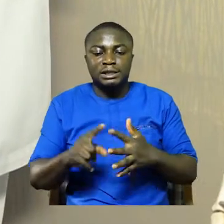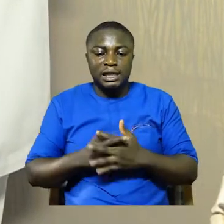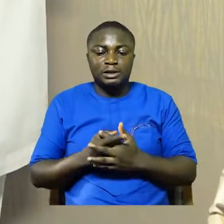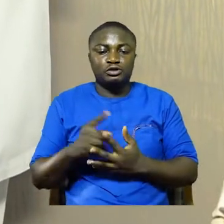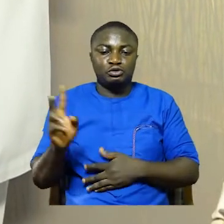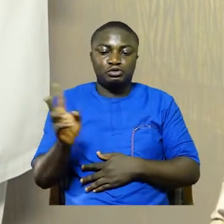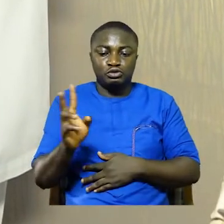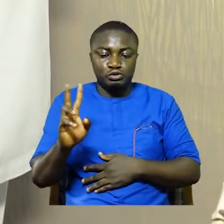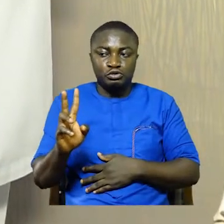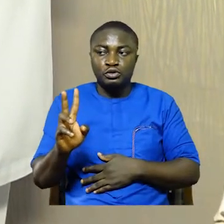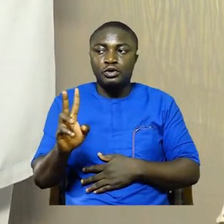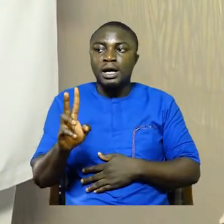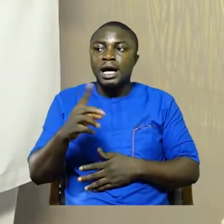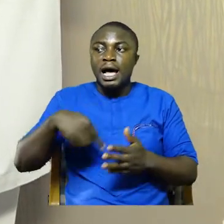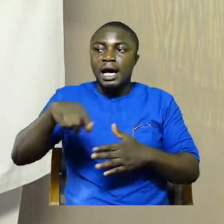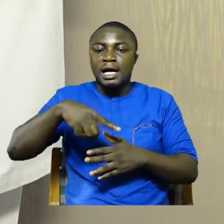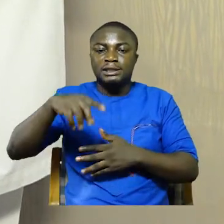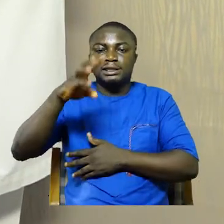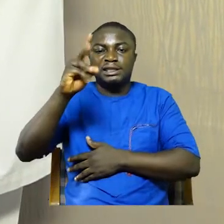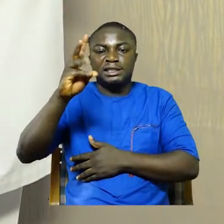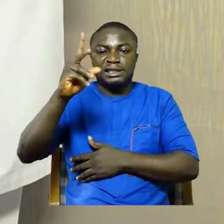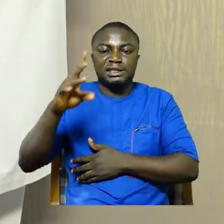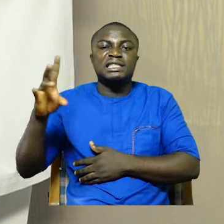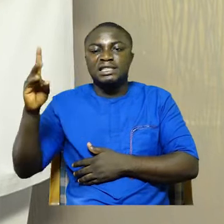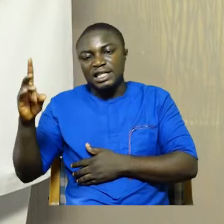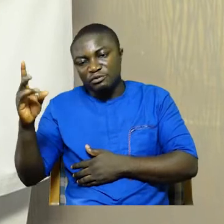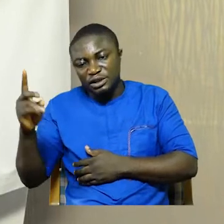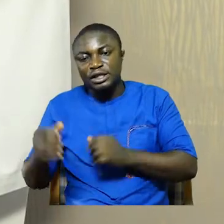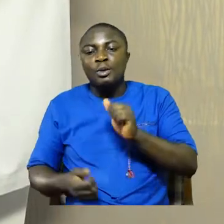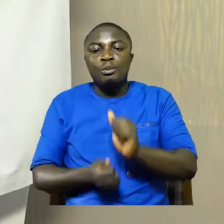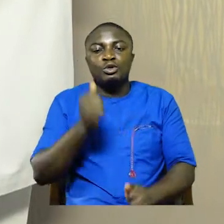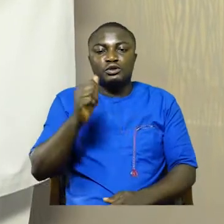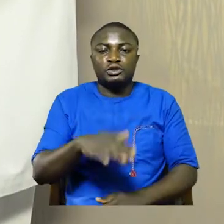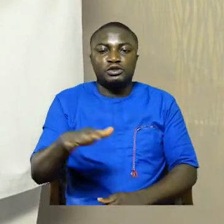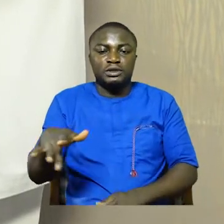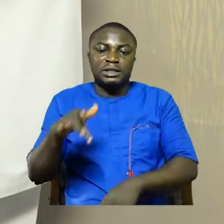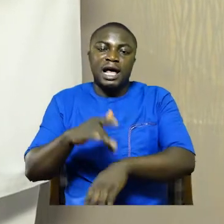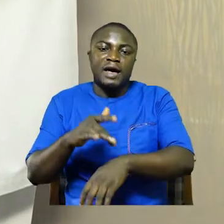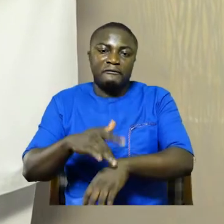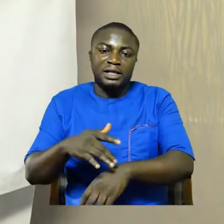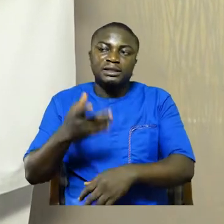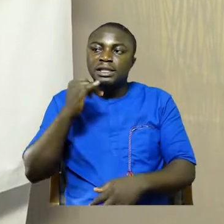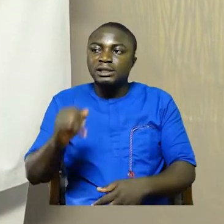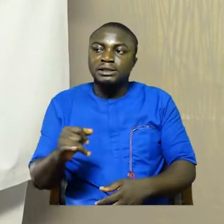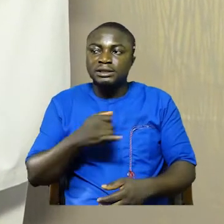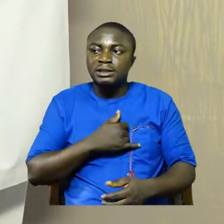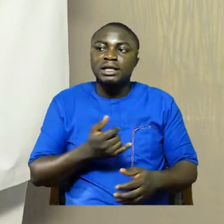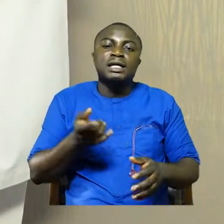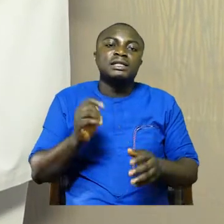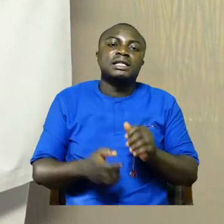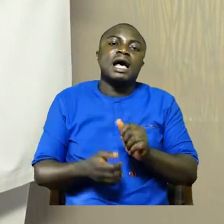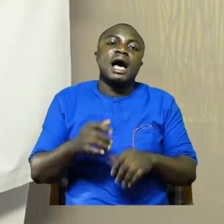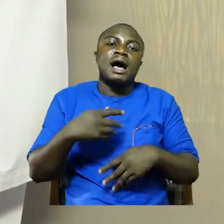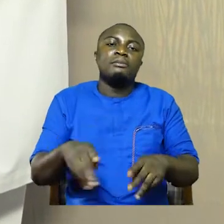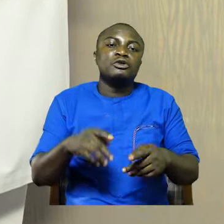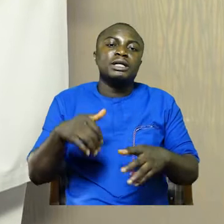and usually around 16, 17, most of the children affected are dead. Yes, but it's